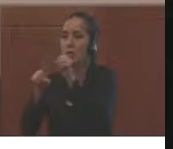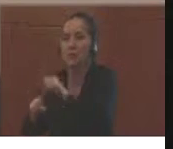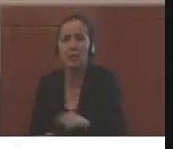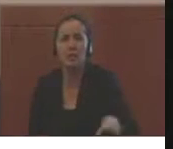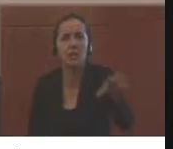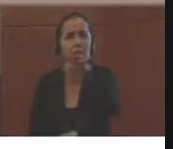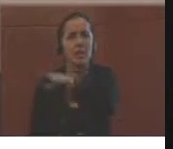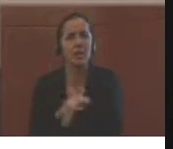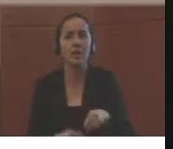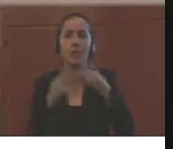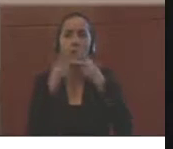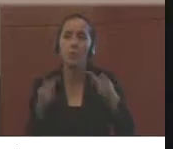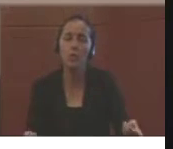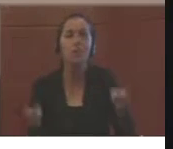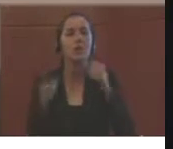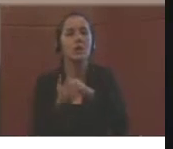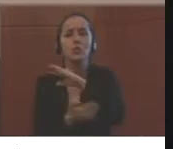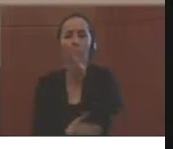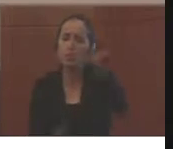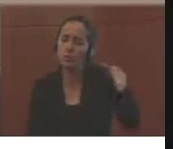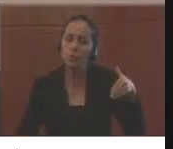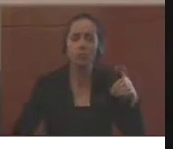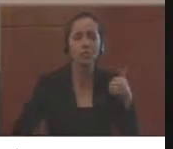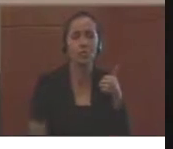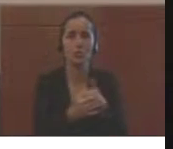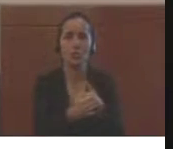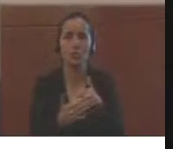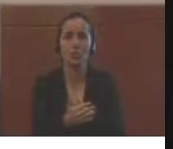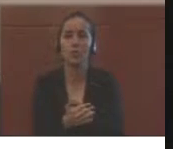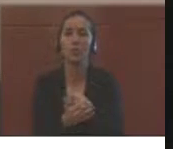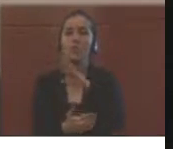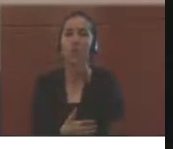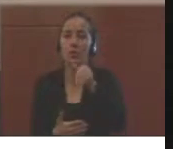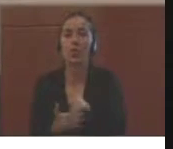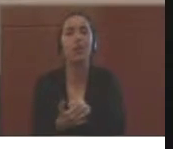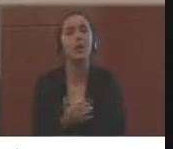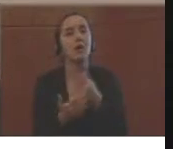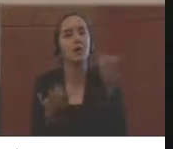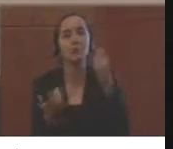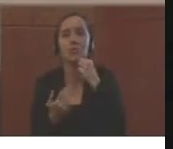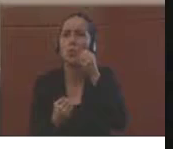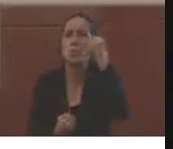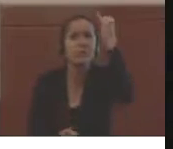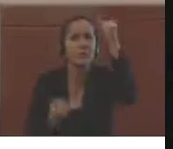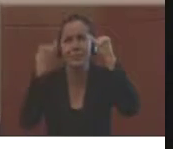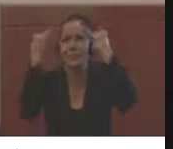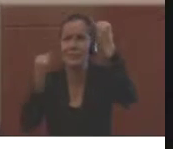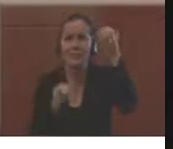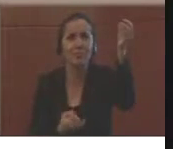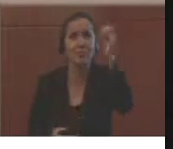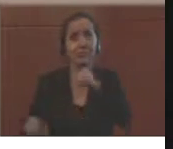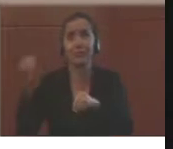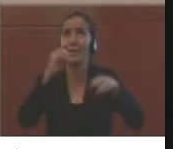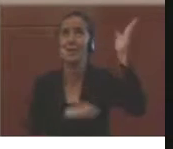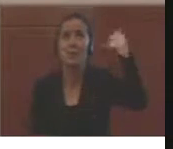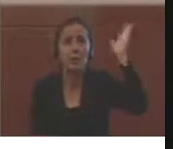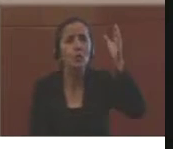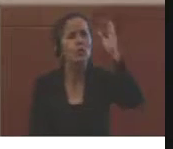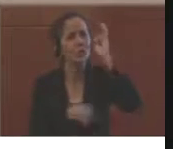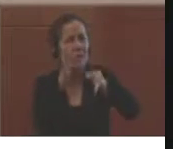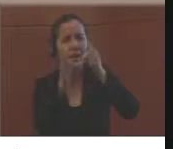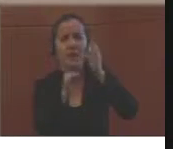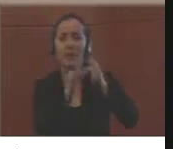organizations, NGOs, etc., etc. So all of you who are here and who have contributed so